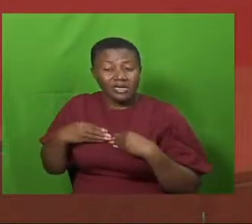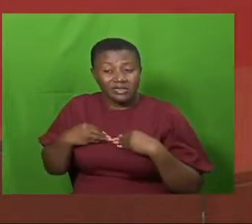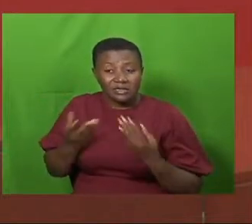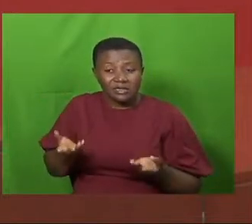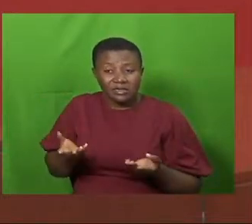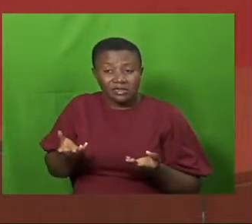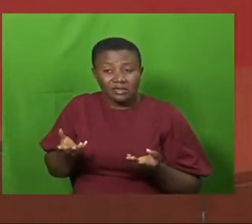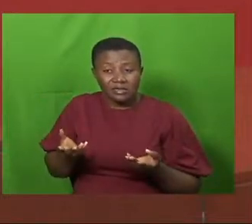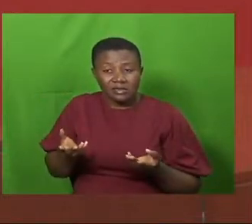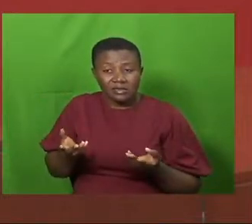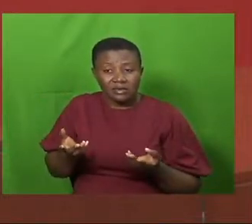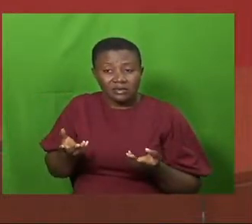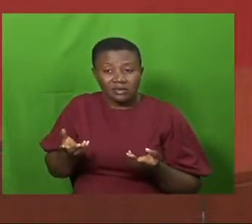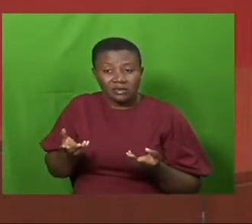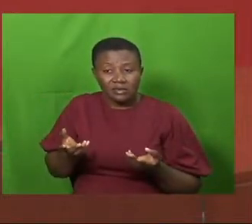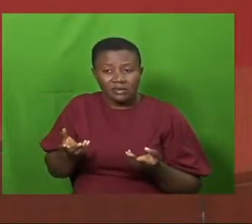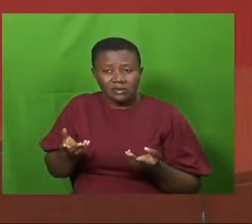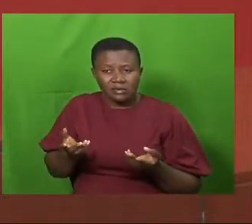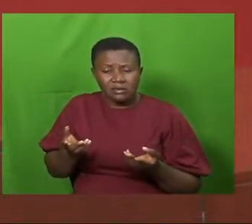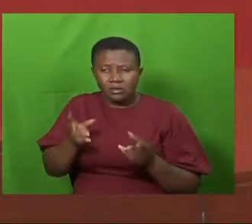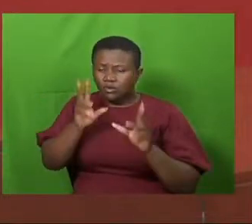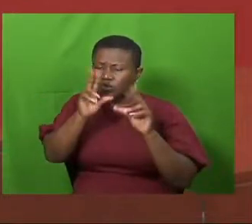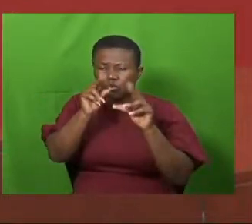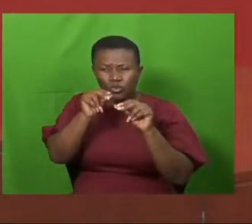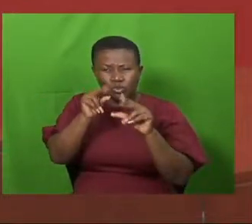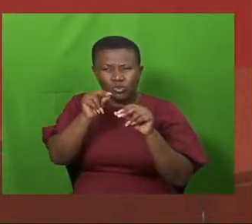table for purpose of